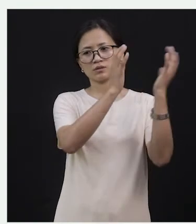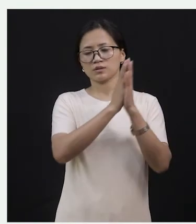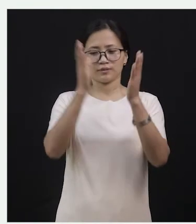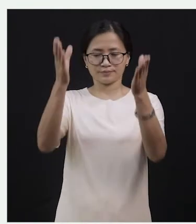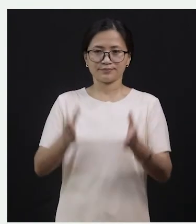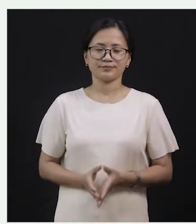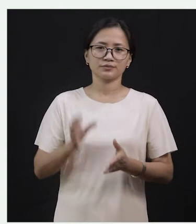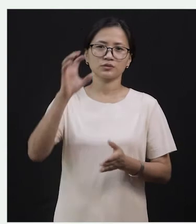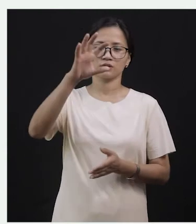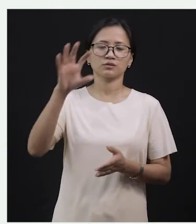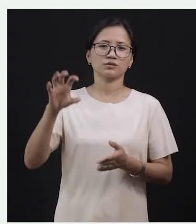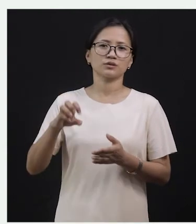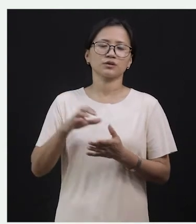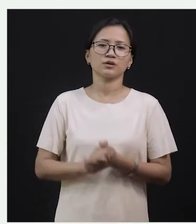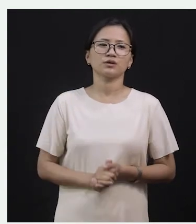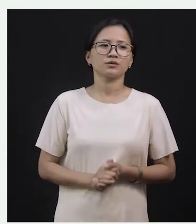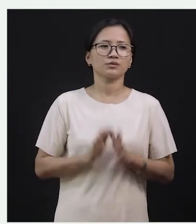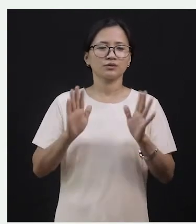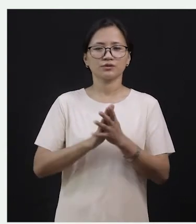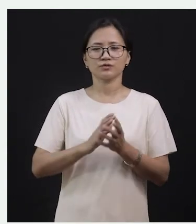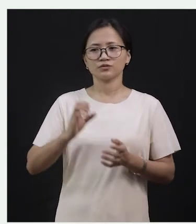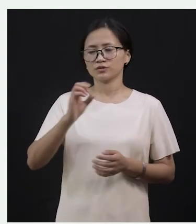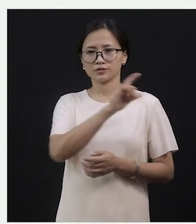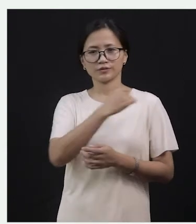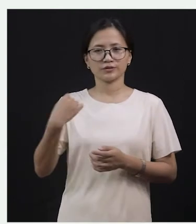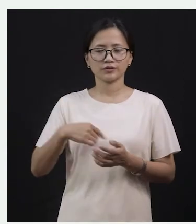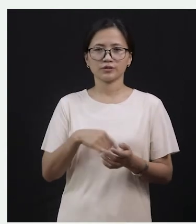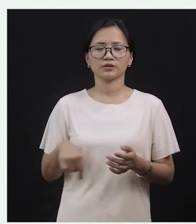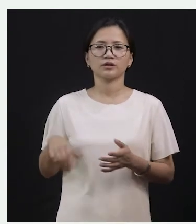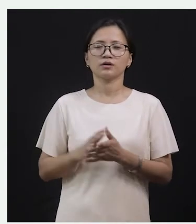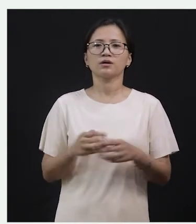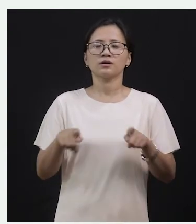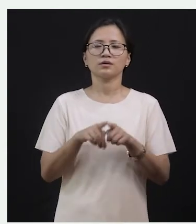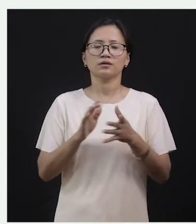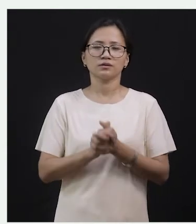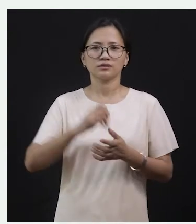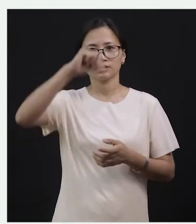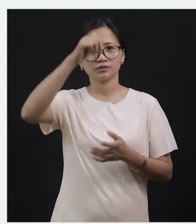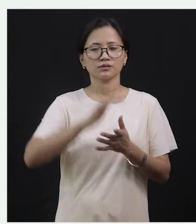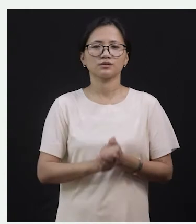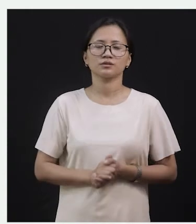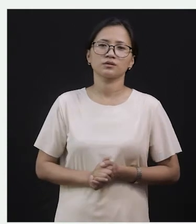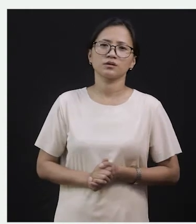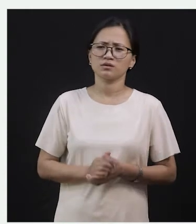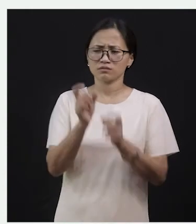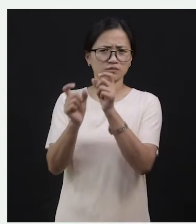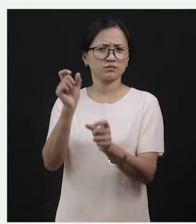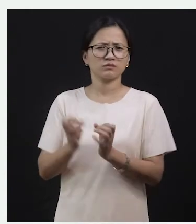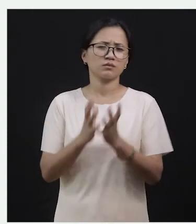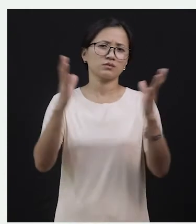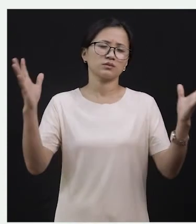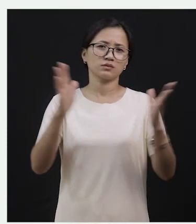in Asia we have China, India, right? Many other countries, of course, but some of the most populated countries